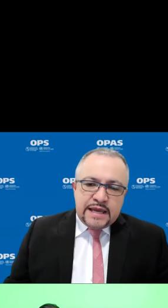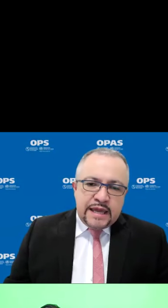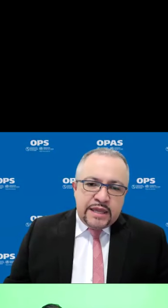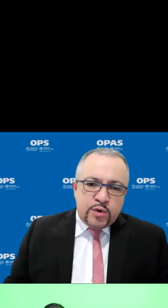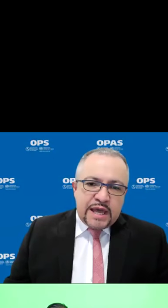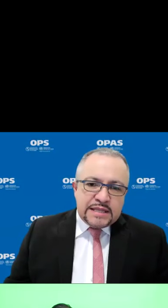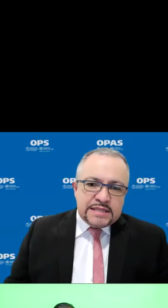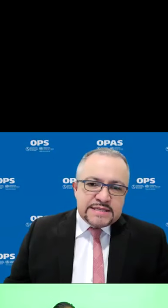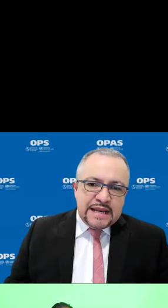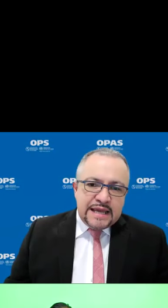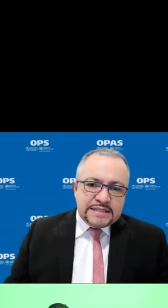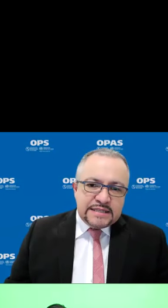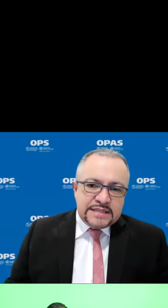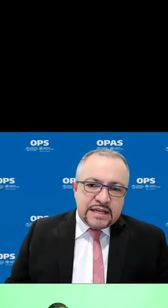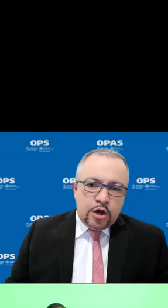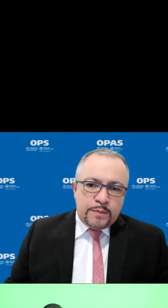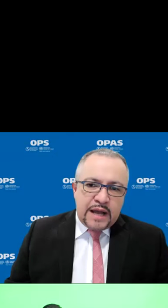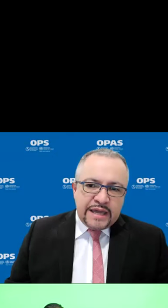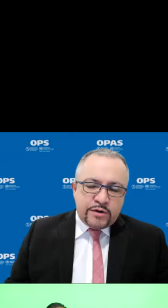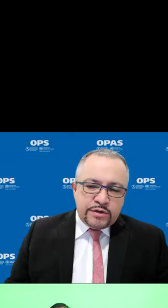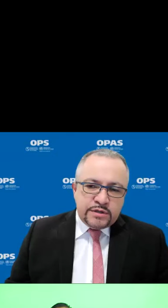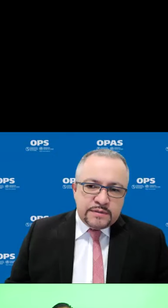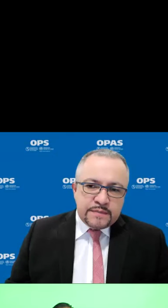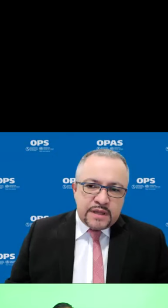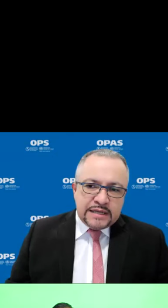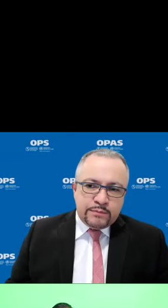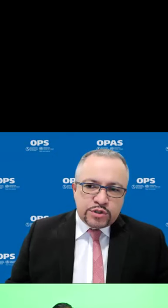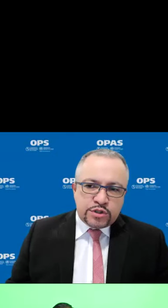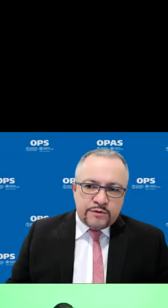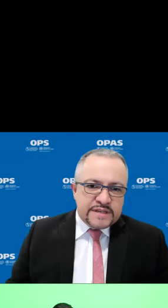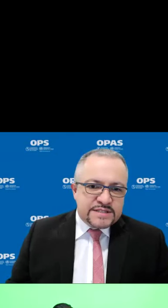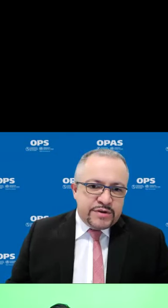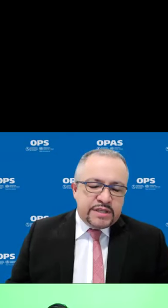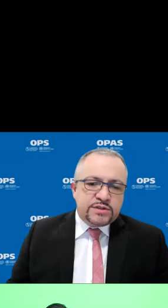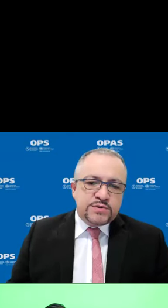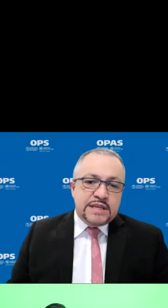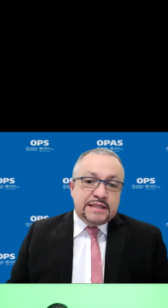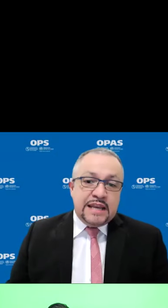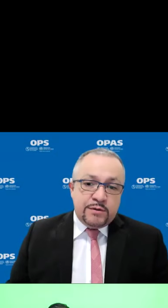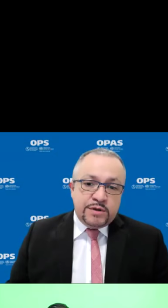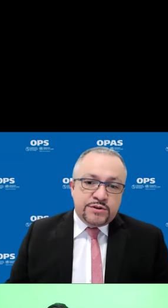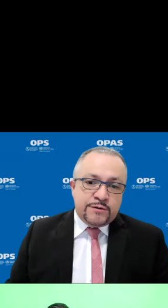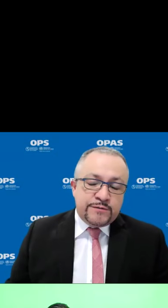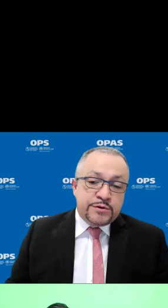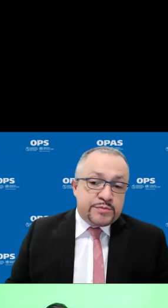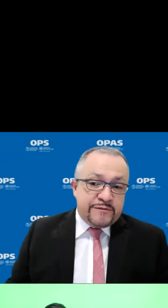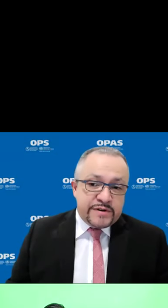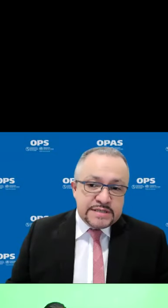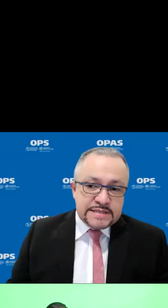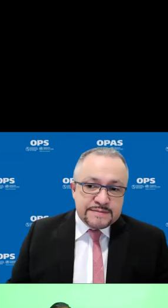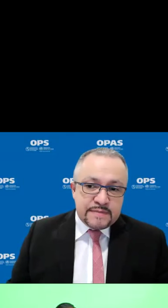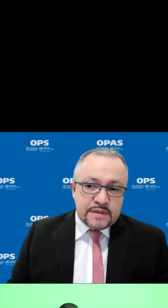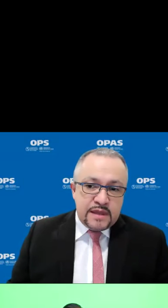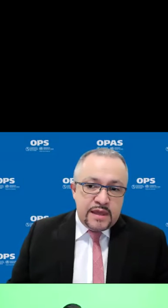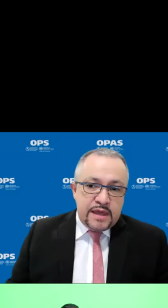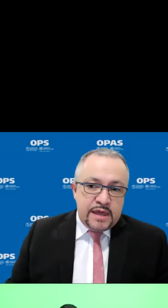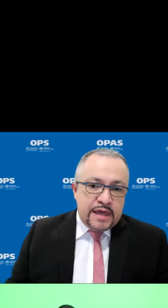Please, you can select the globe icon at the bottom of the screen to select the language of your